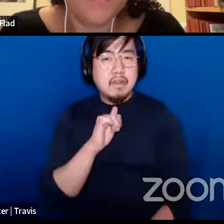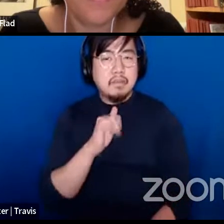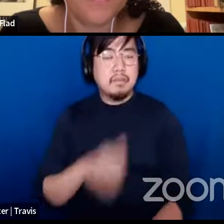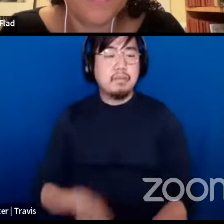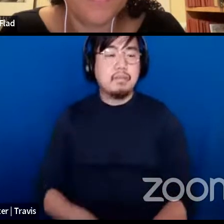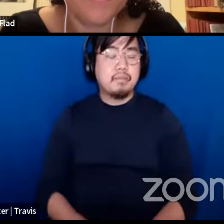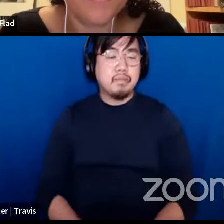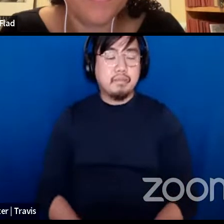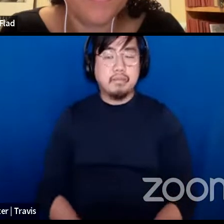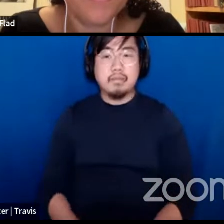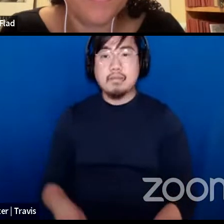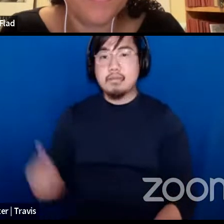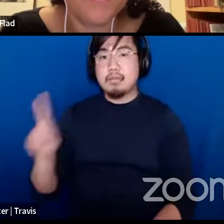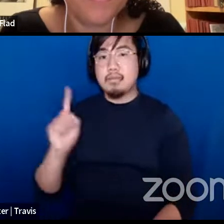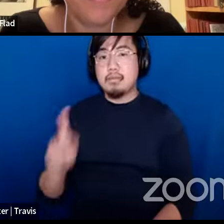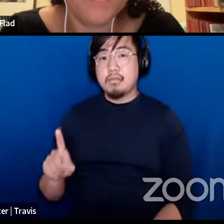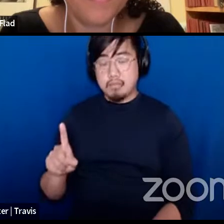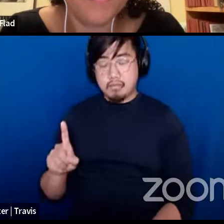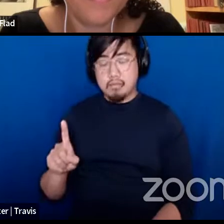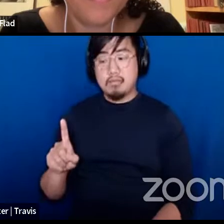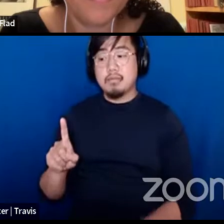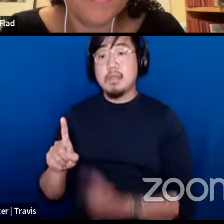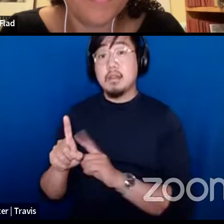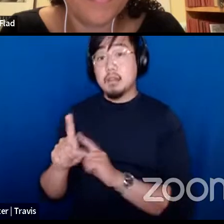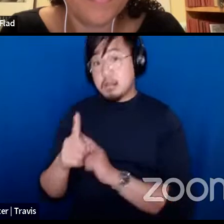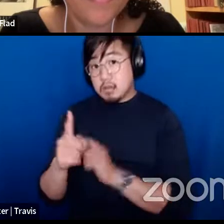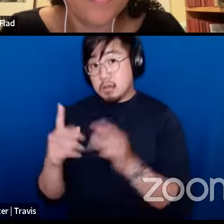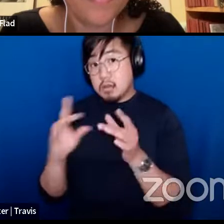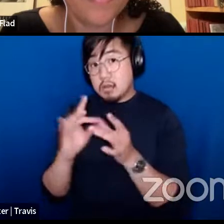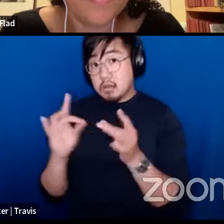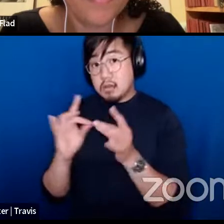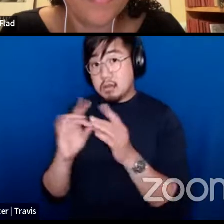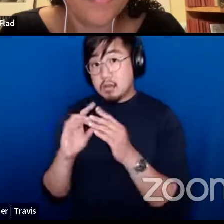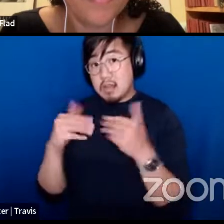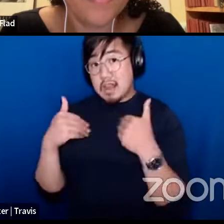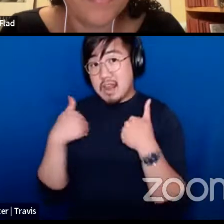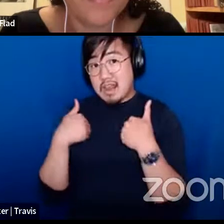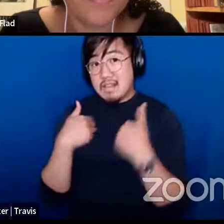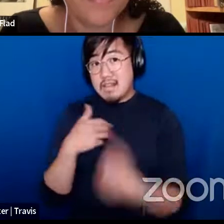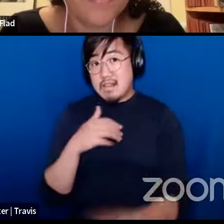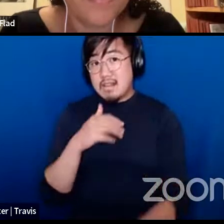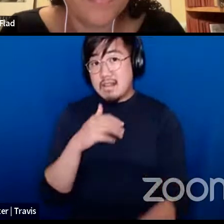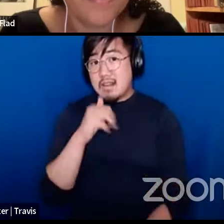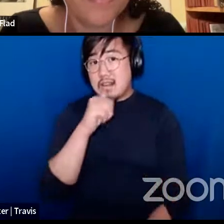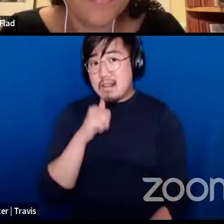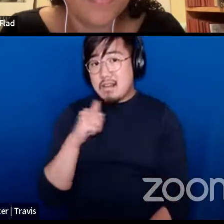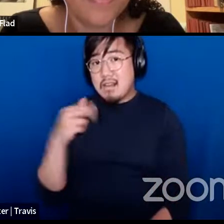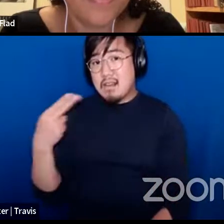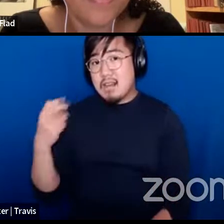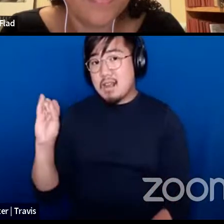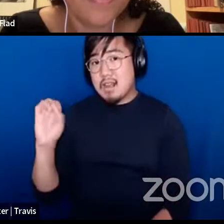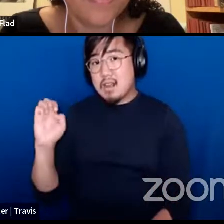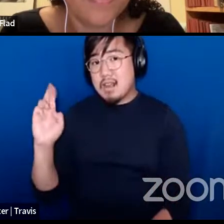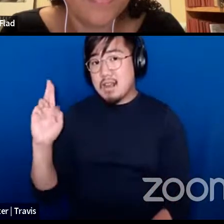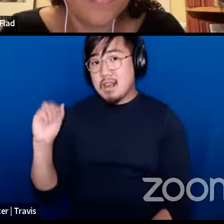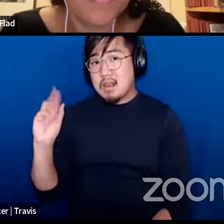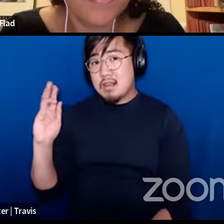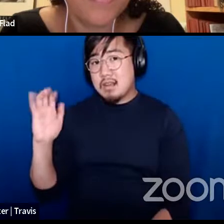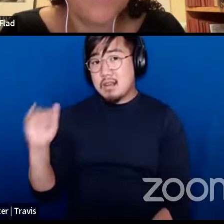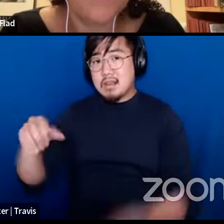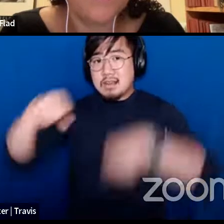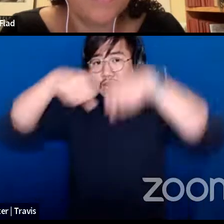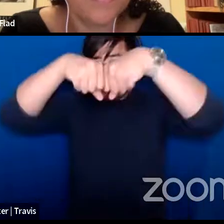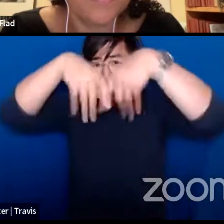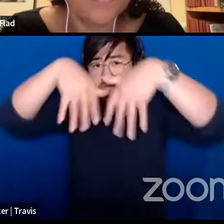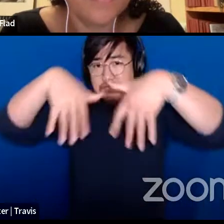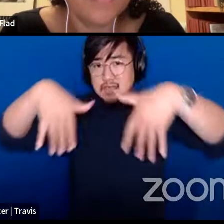the question here says, are you saying that there is a hierarchy of suffering or culturally different suffering? And